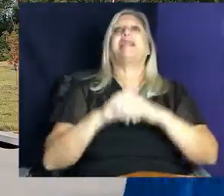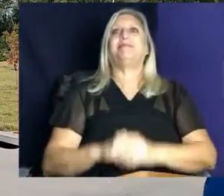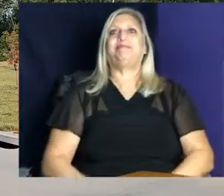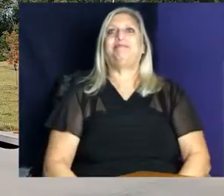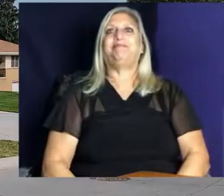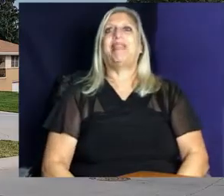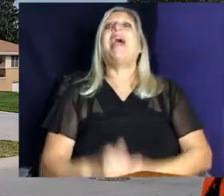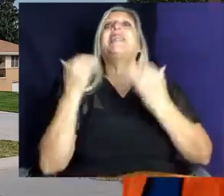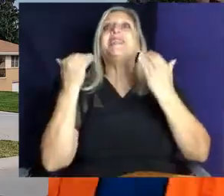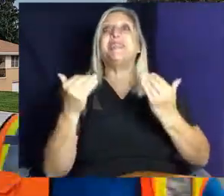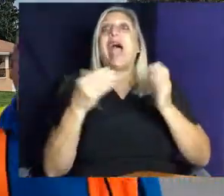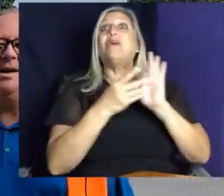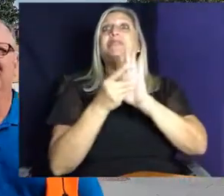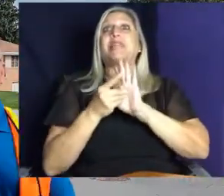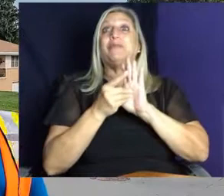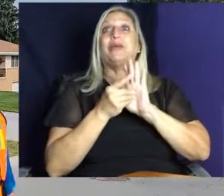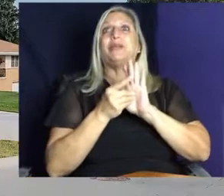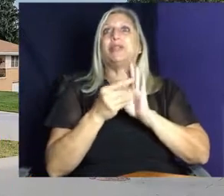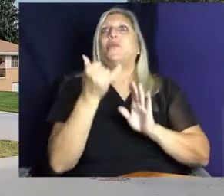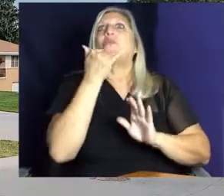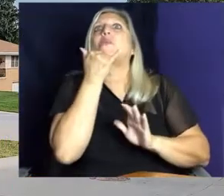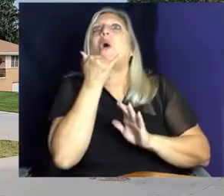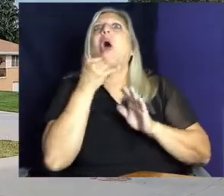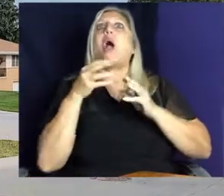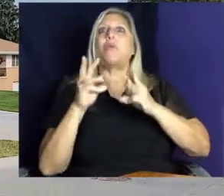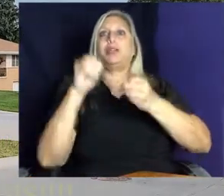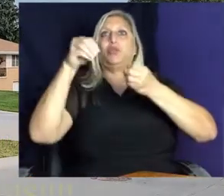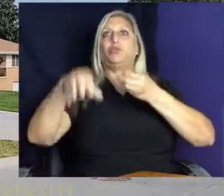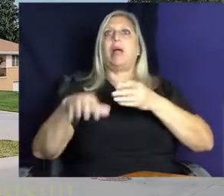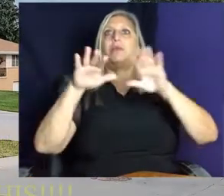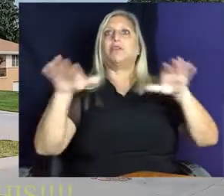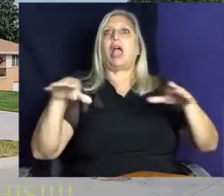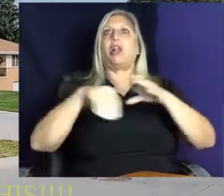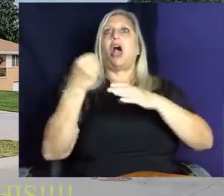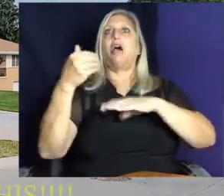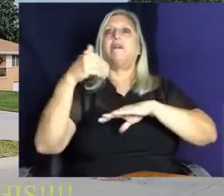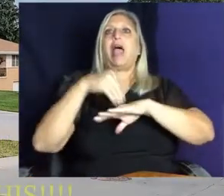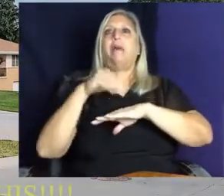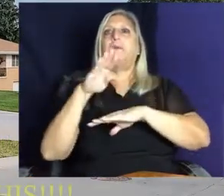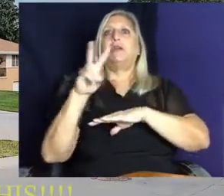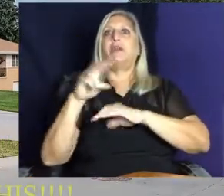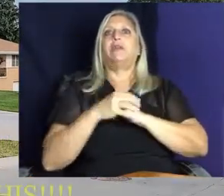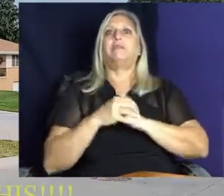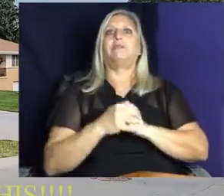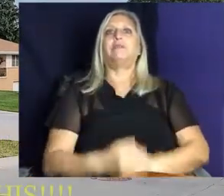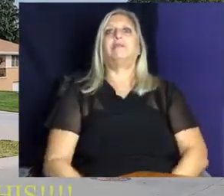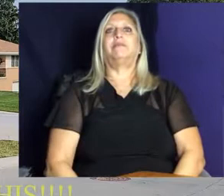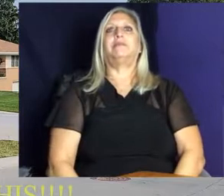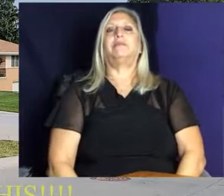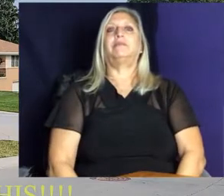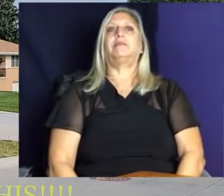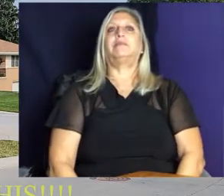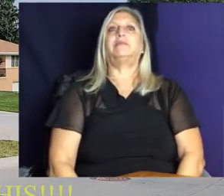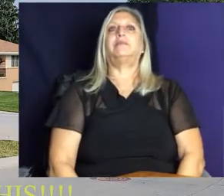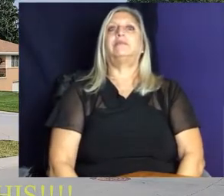Outstanding. Okay, we are now going to demonstrate the wrong way to drop your child off at Beveridge in the morning.